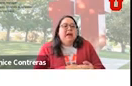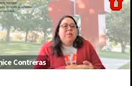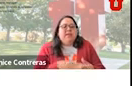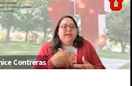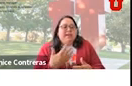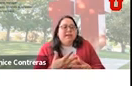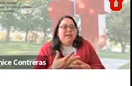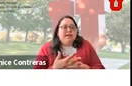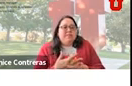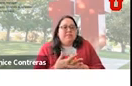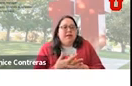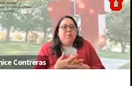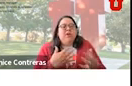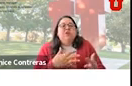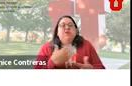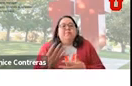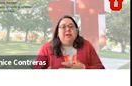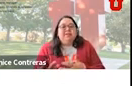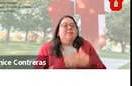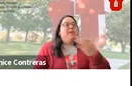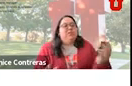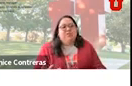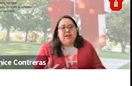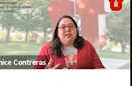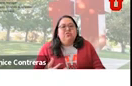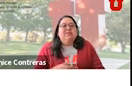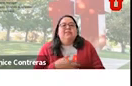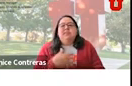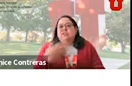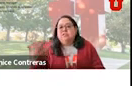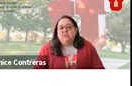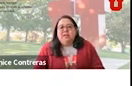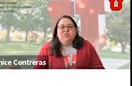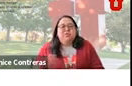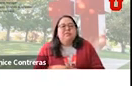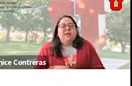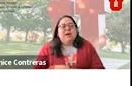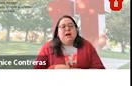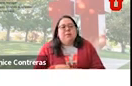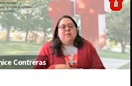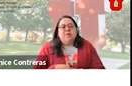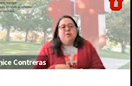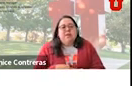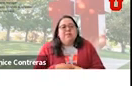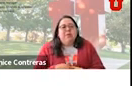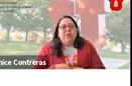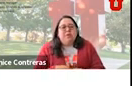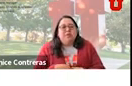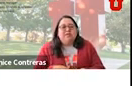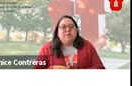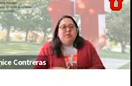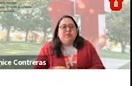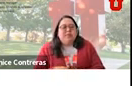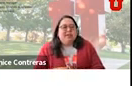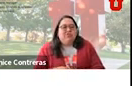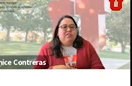then how are they going to, where are you going to place them, near to the entrance, near to the restrooms. So think about all